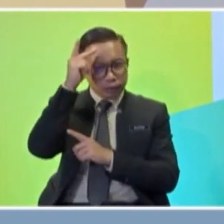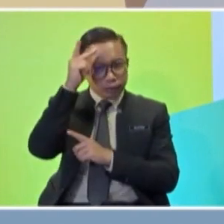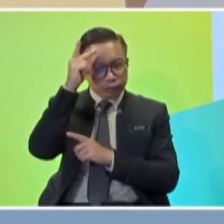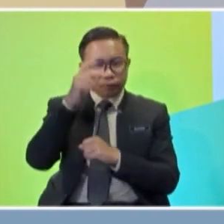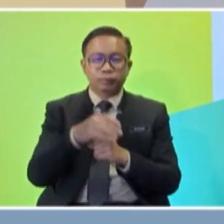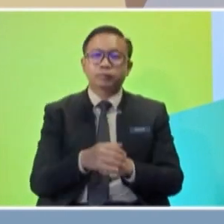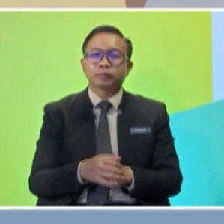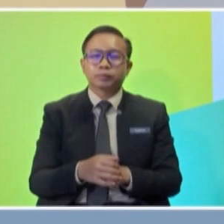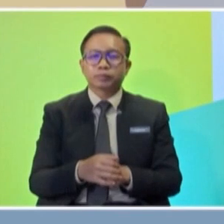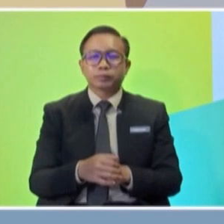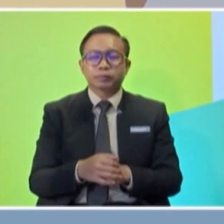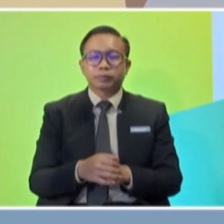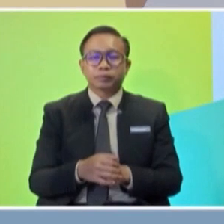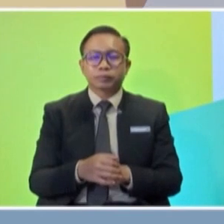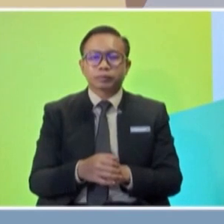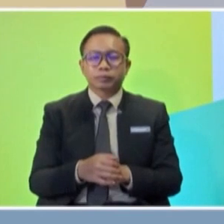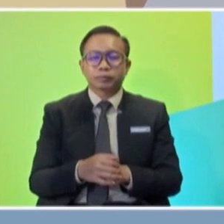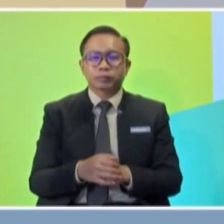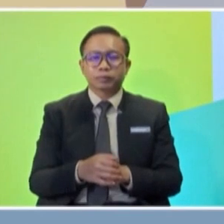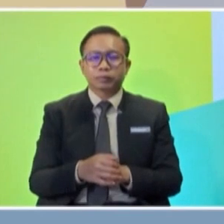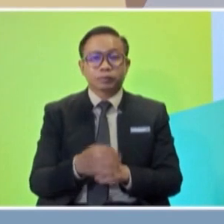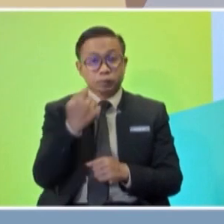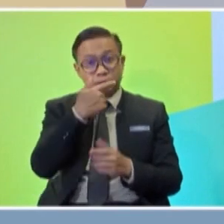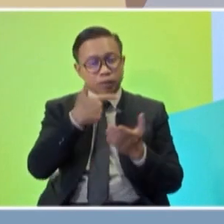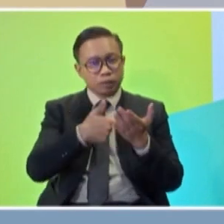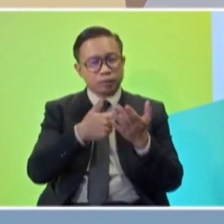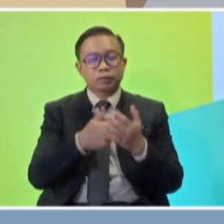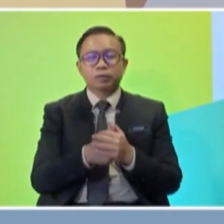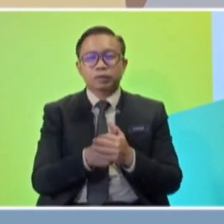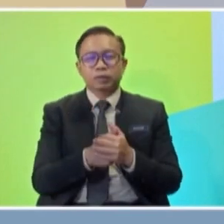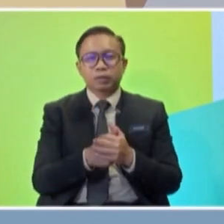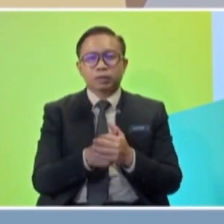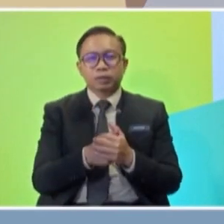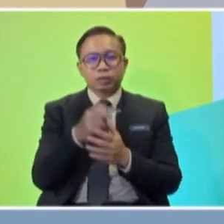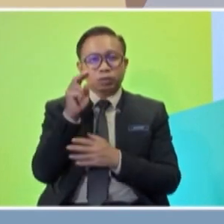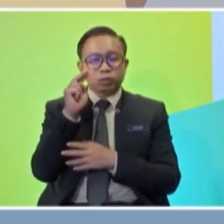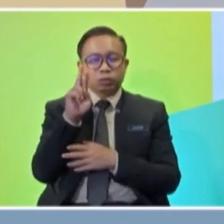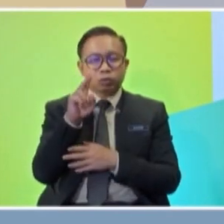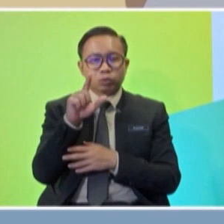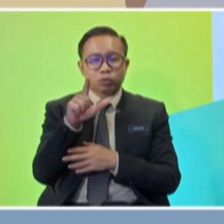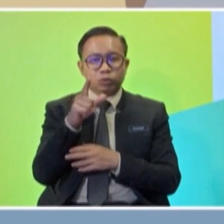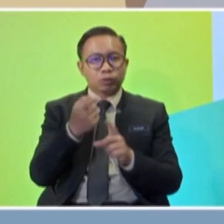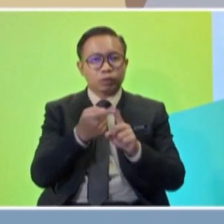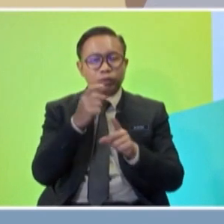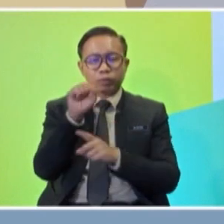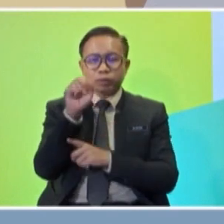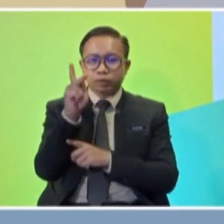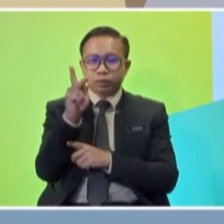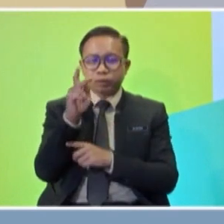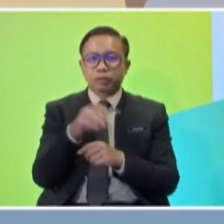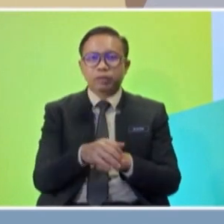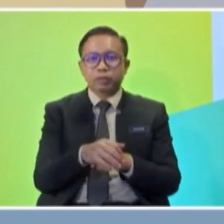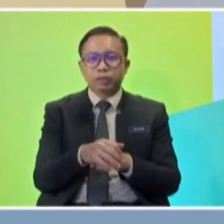Hari. Nice to meet you. Okay, who's next? Okay, next we have Nurul Atira binti Mazlan from SK Sultan Abdul